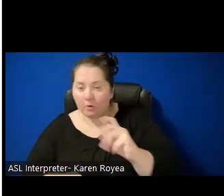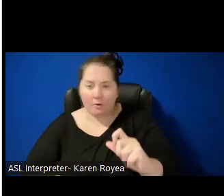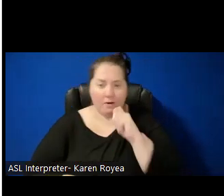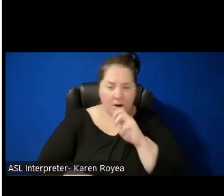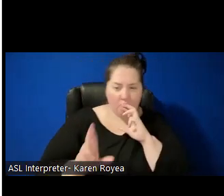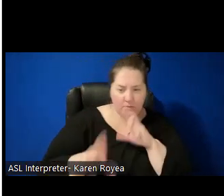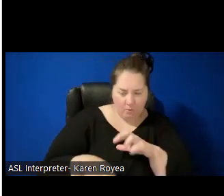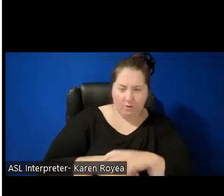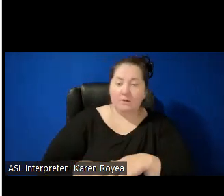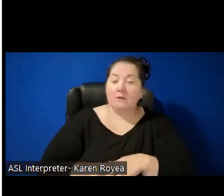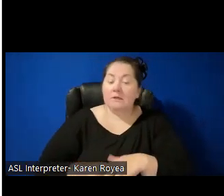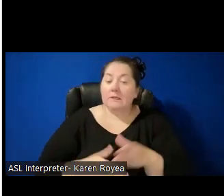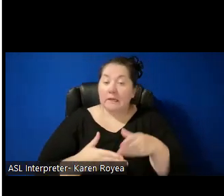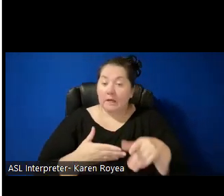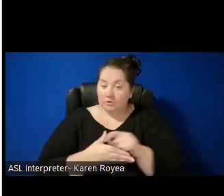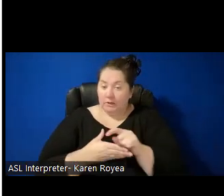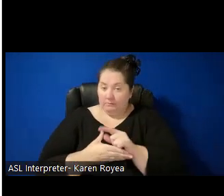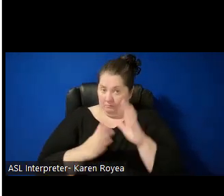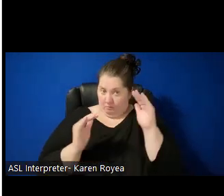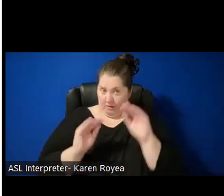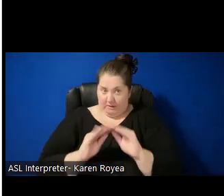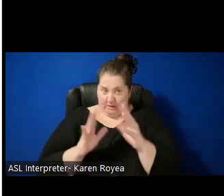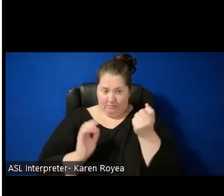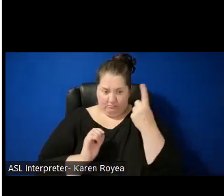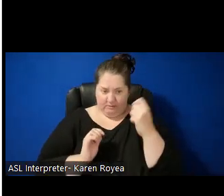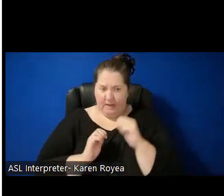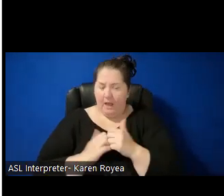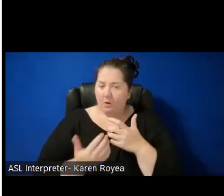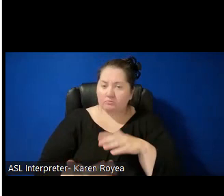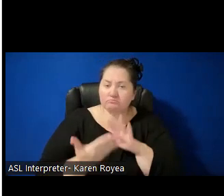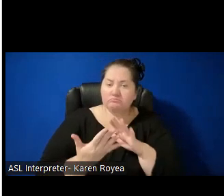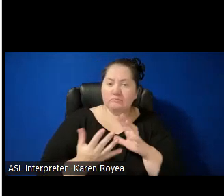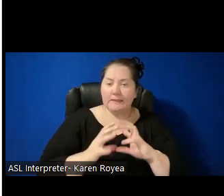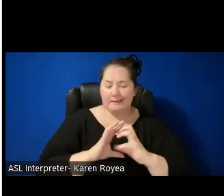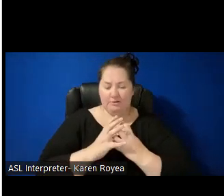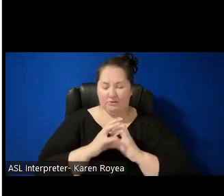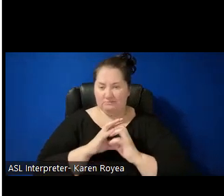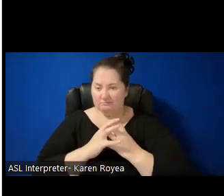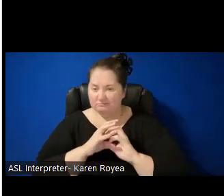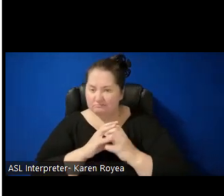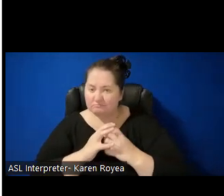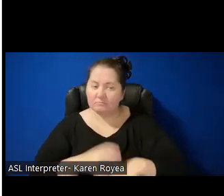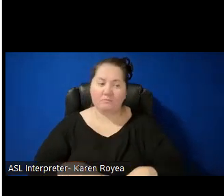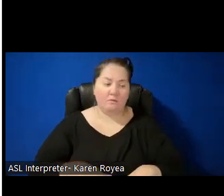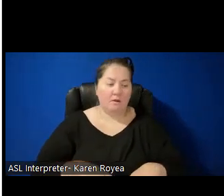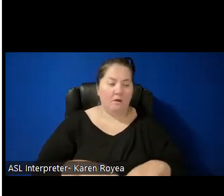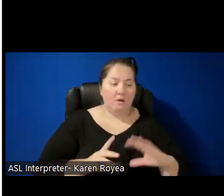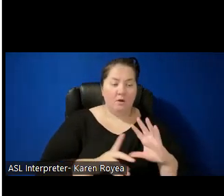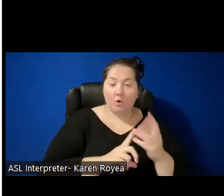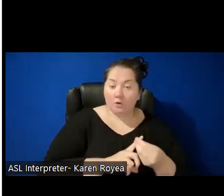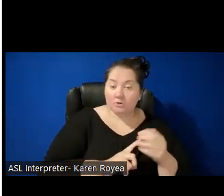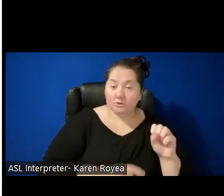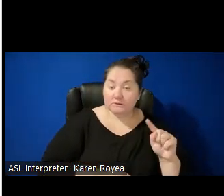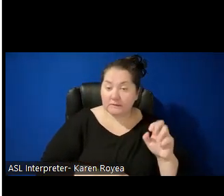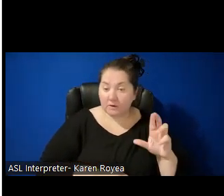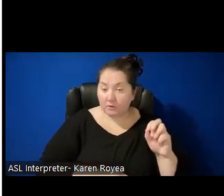this training, we'll have a clear understanding on how we can address intersectionality, cultural stereotypes, biases, and